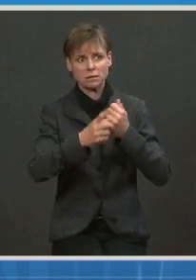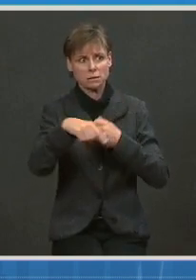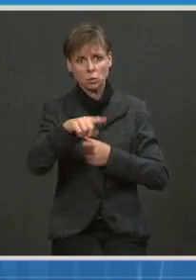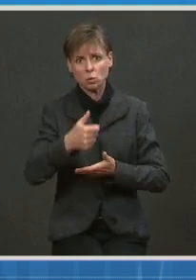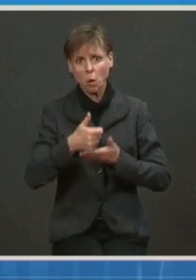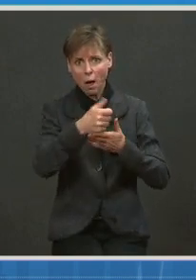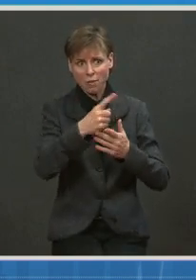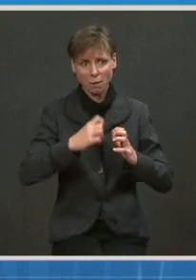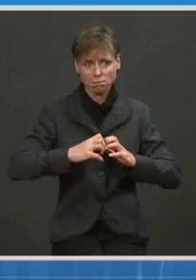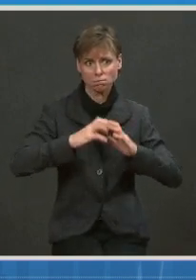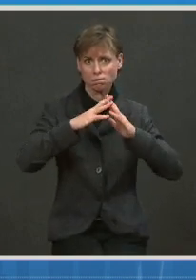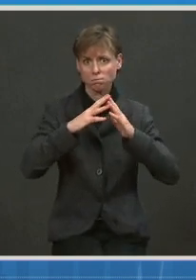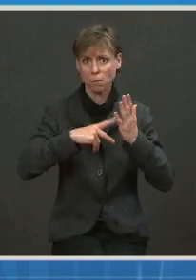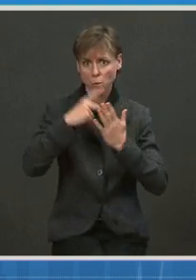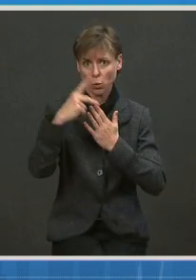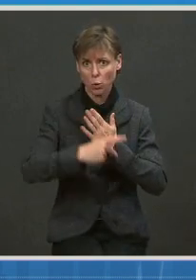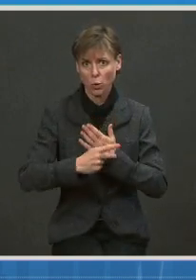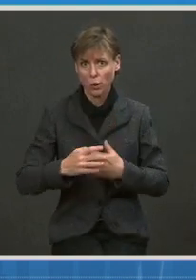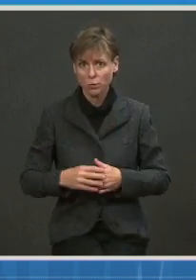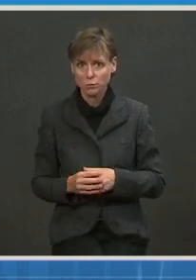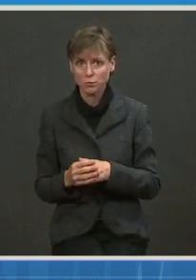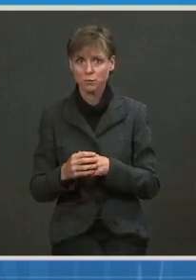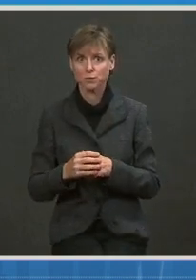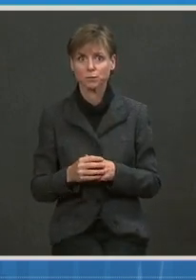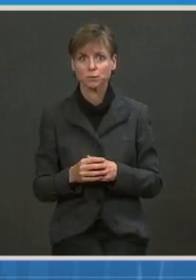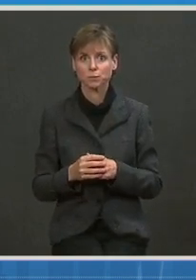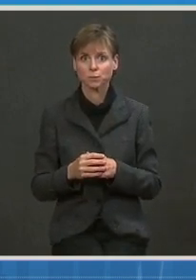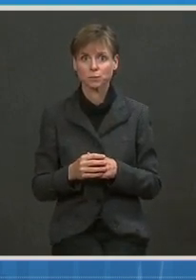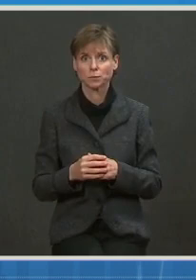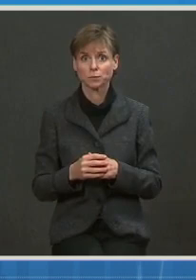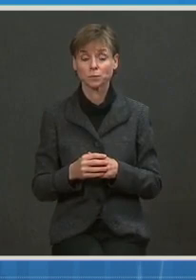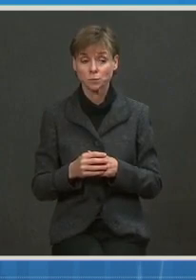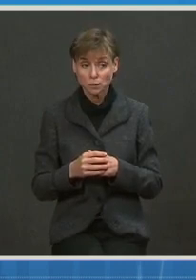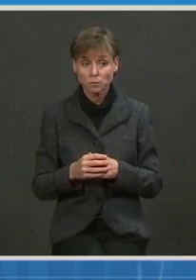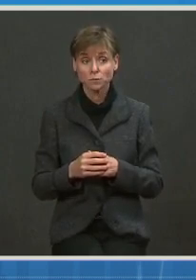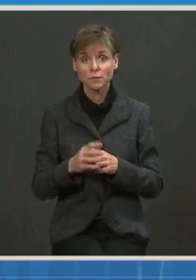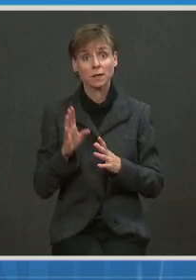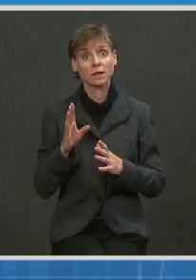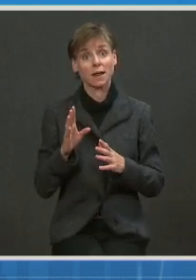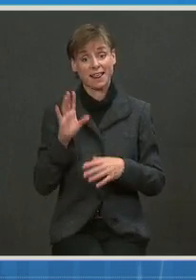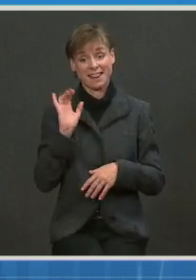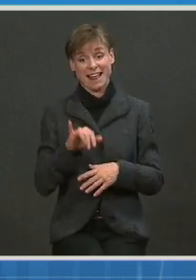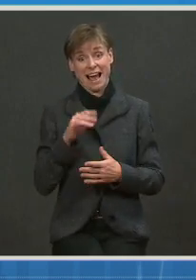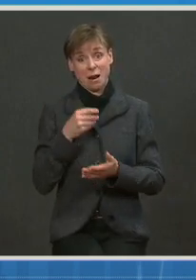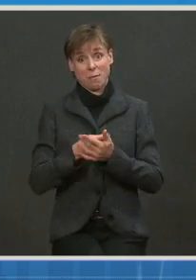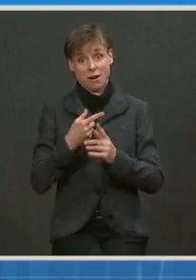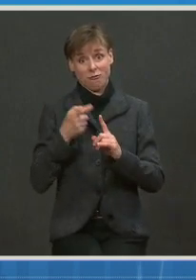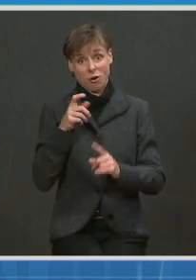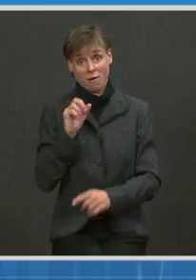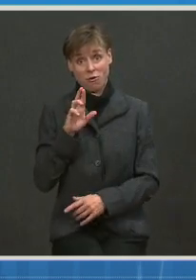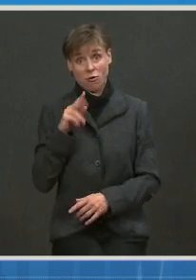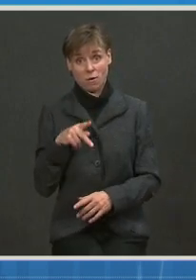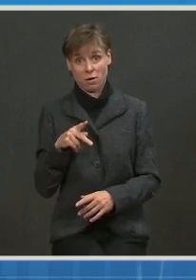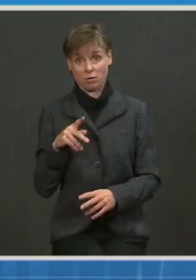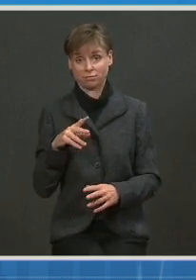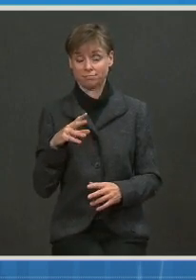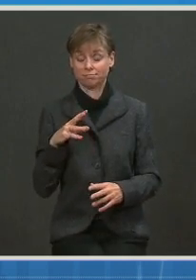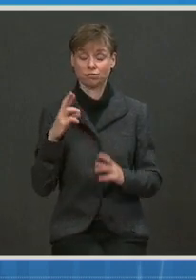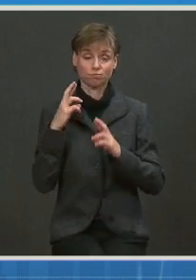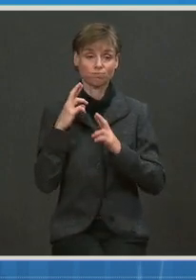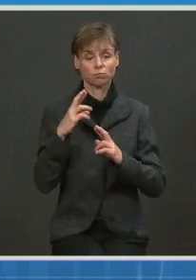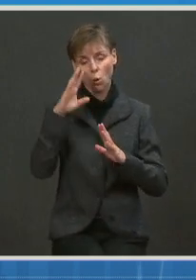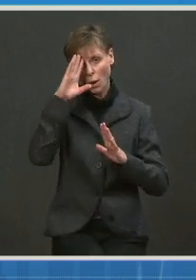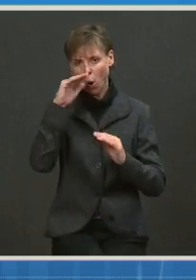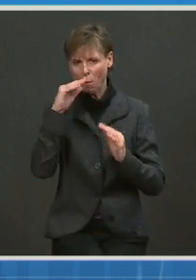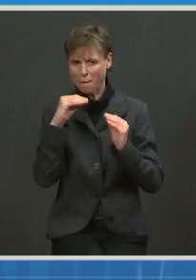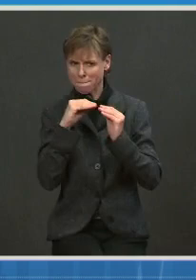and implementing these programs. With this critical funding from the American Rescue Plan, we hope more schools will reopen across the country